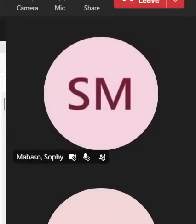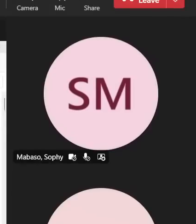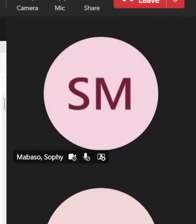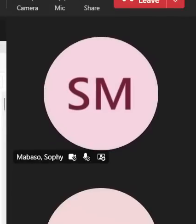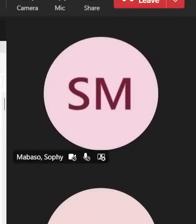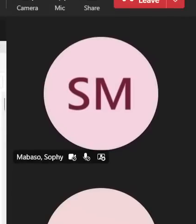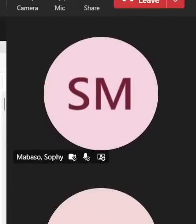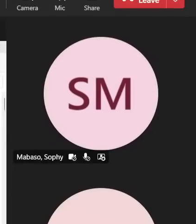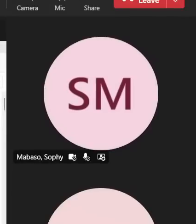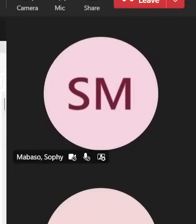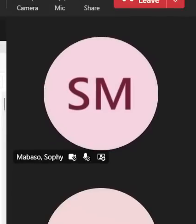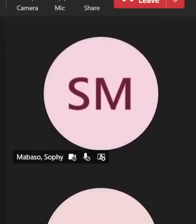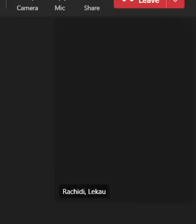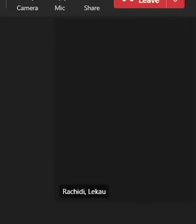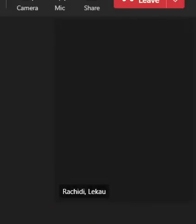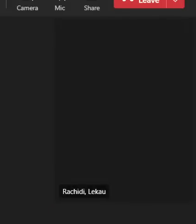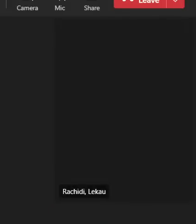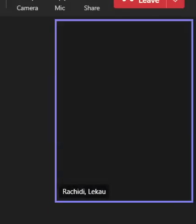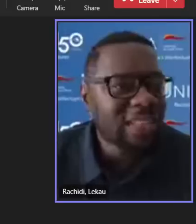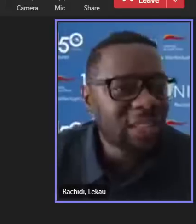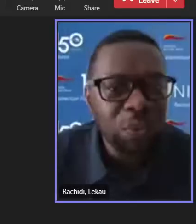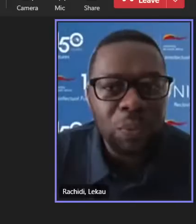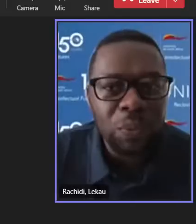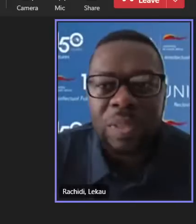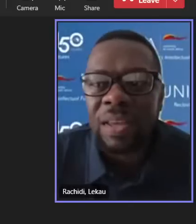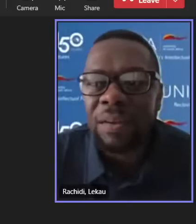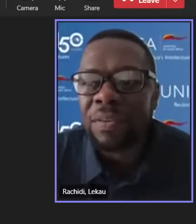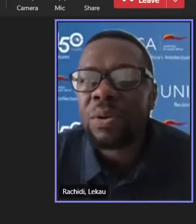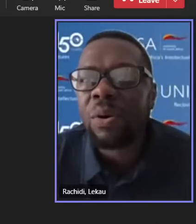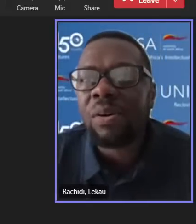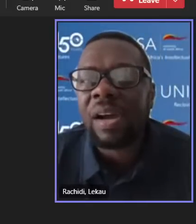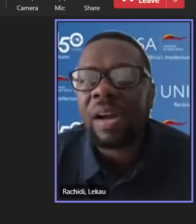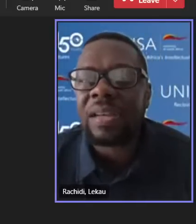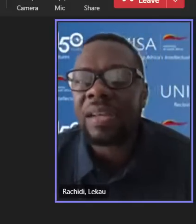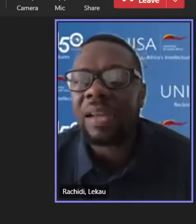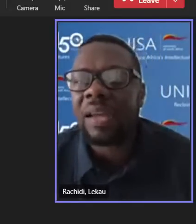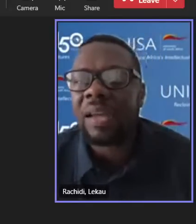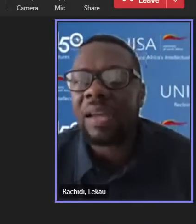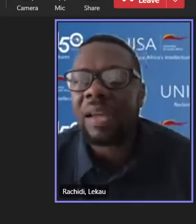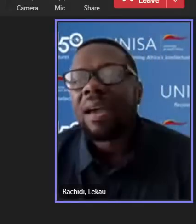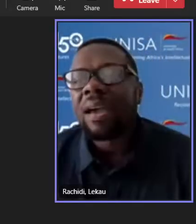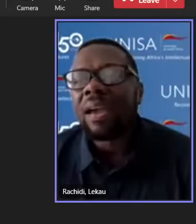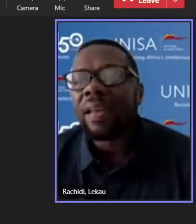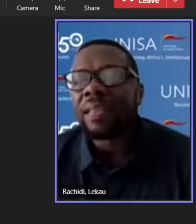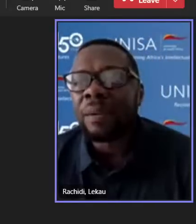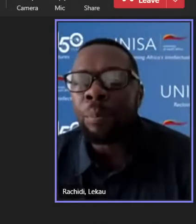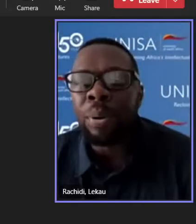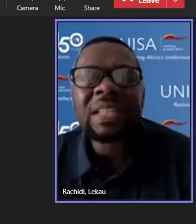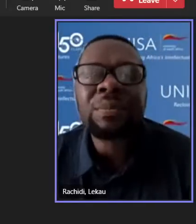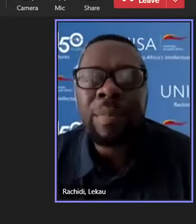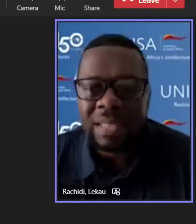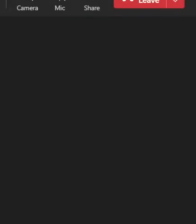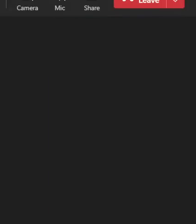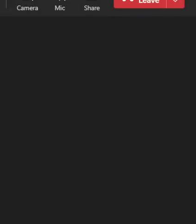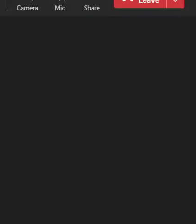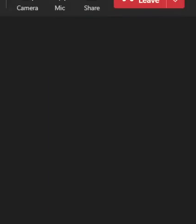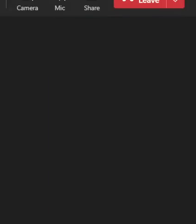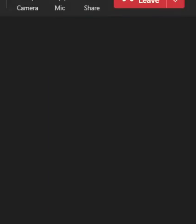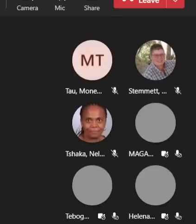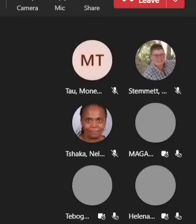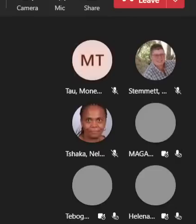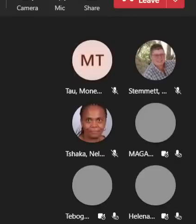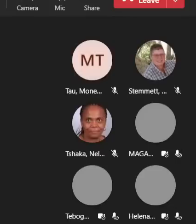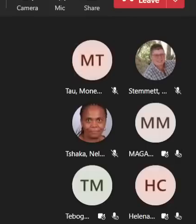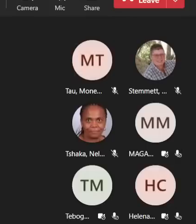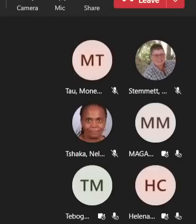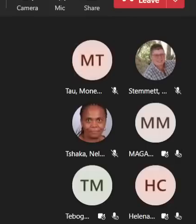Ladies and gentlemen, thank you for paying attention to the video, and the important message there,